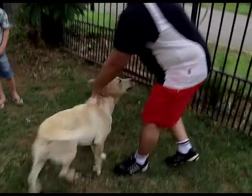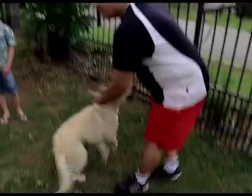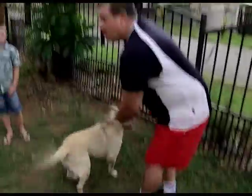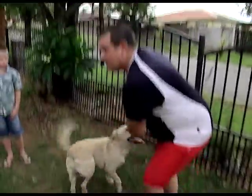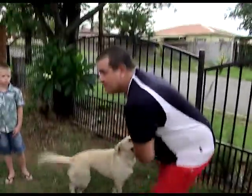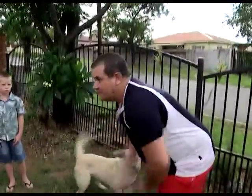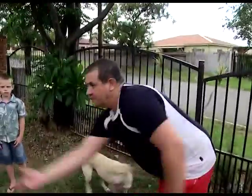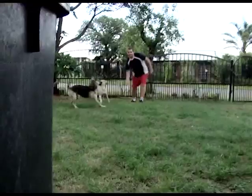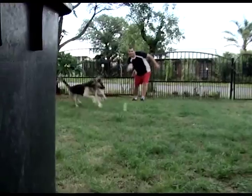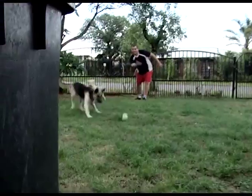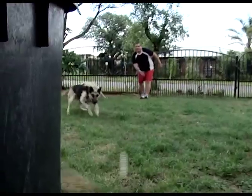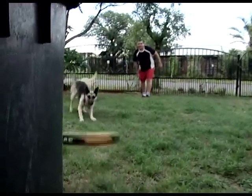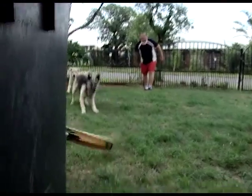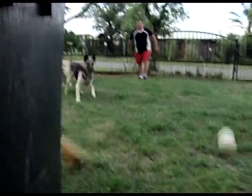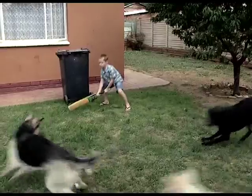Kom, loop.